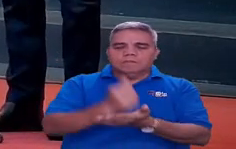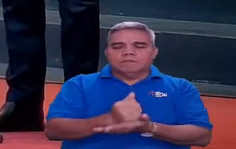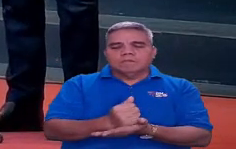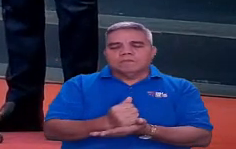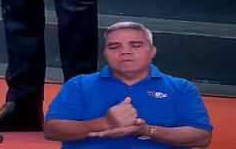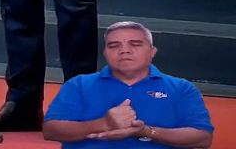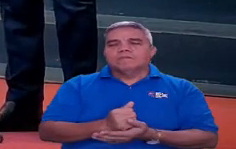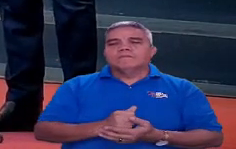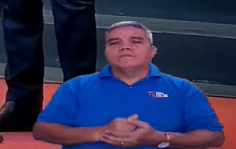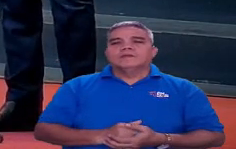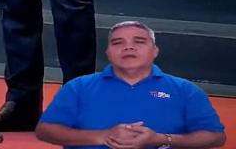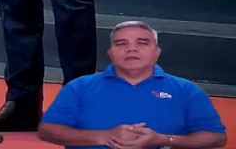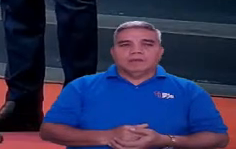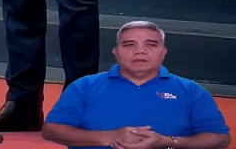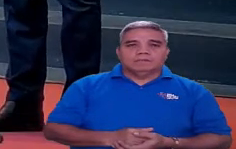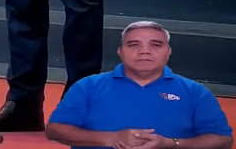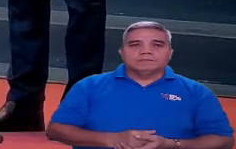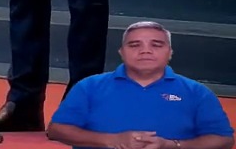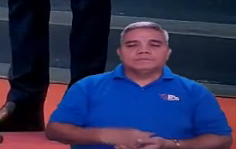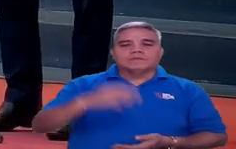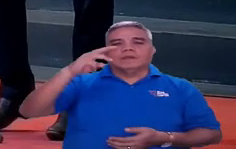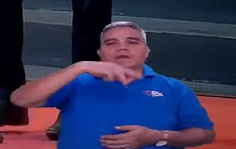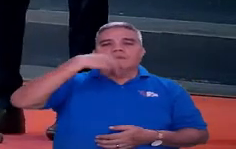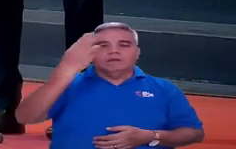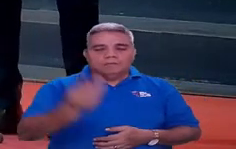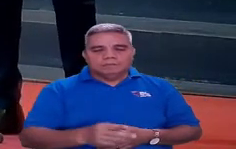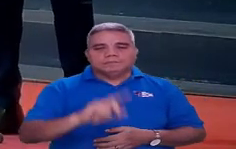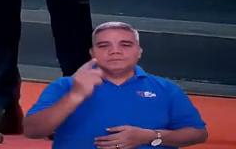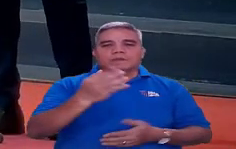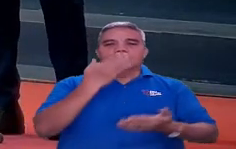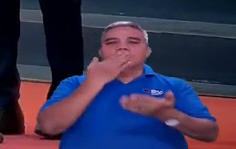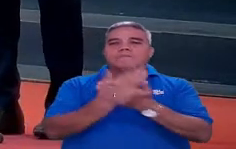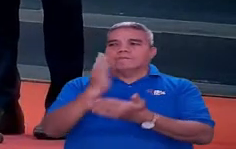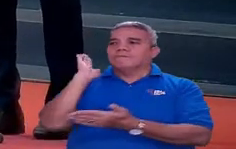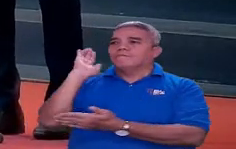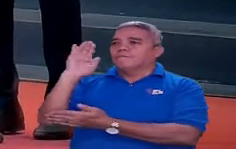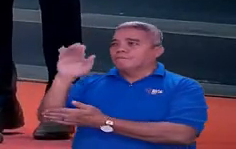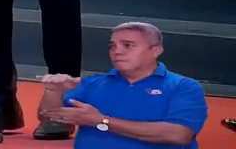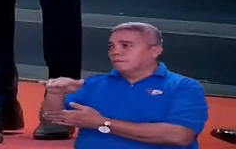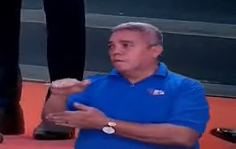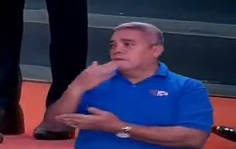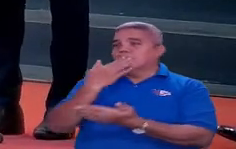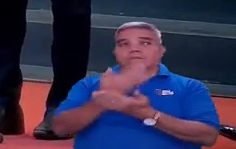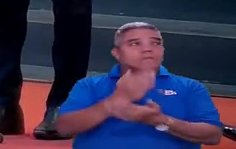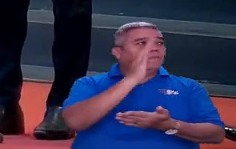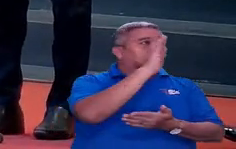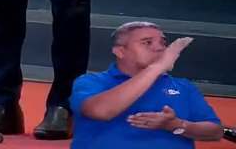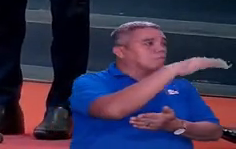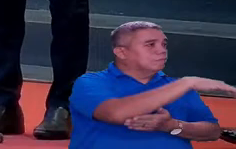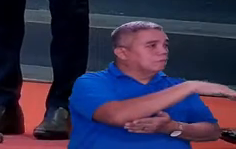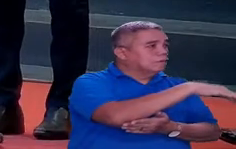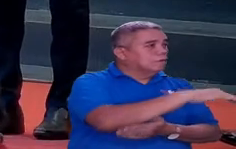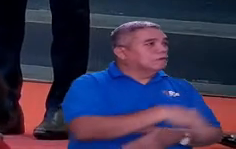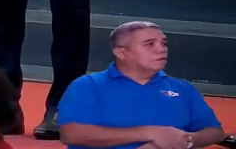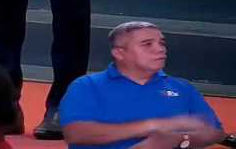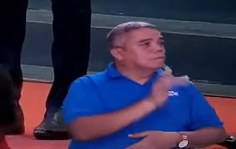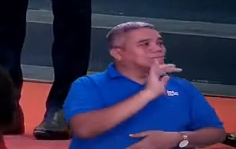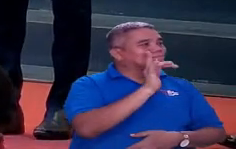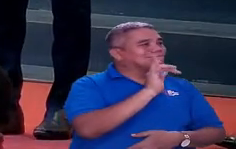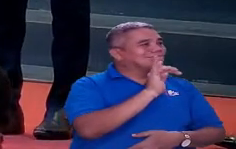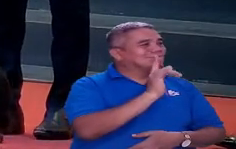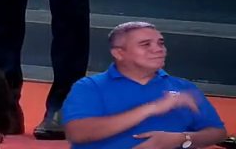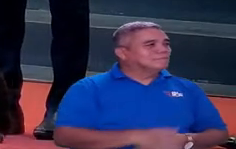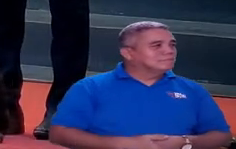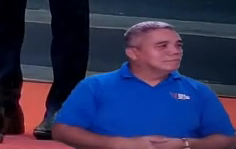and for His sake alone. Amen and amen. Amen. Welcome one another, please. Say good evening to as many as you can. Turn around and shake one